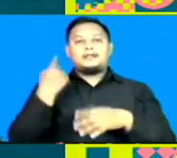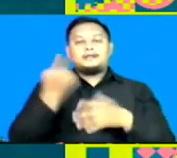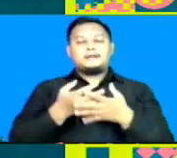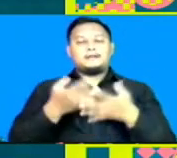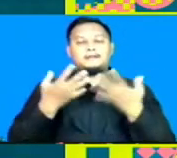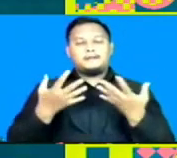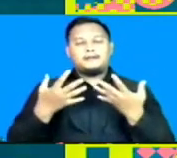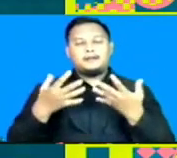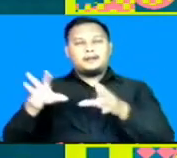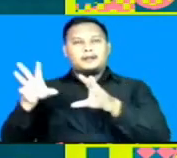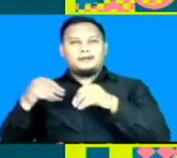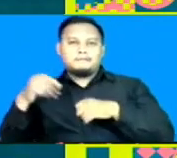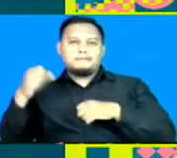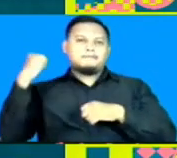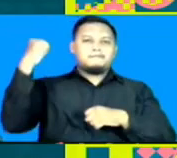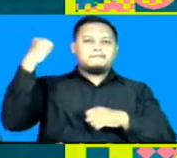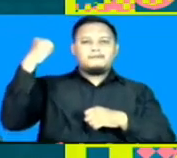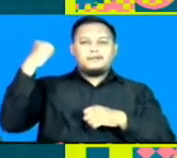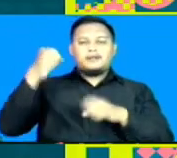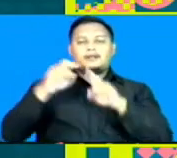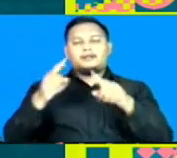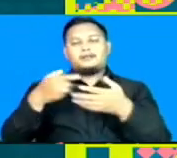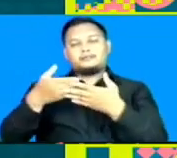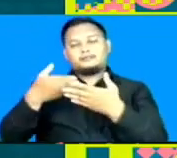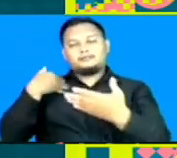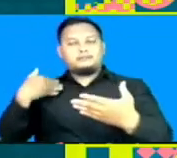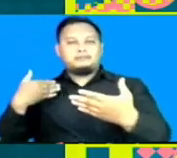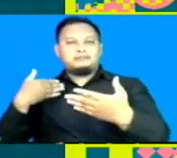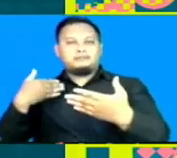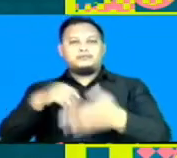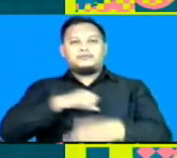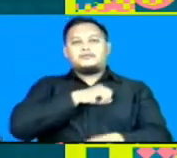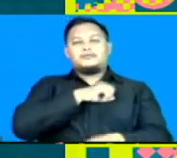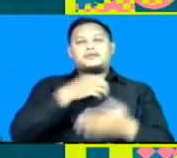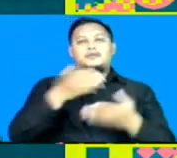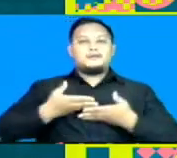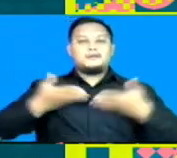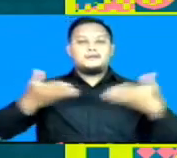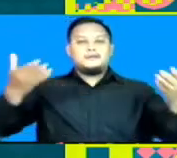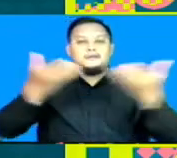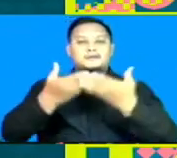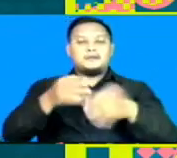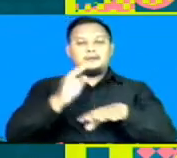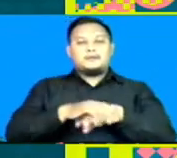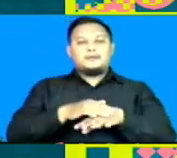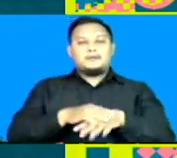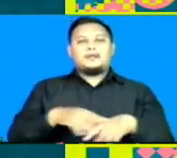cultural, and backgrounds. And besides, gotong royong is part of our daily life,